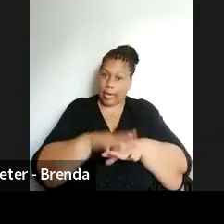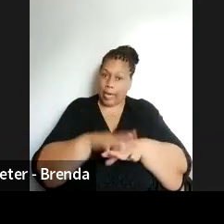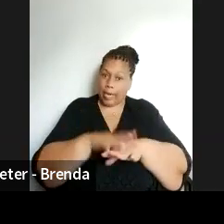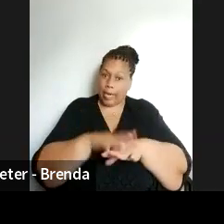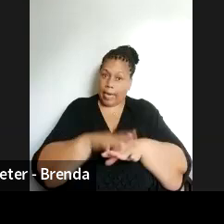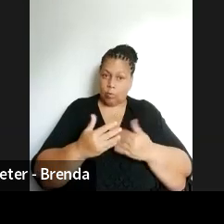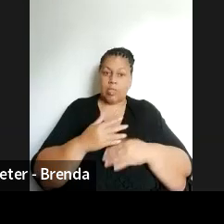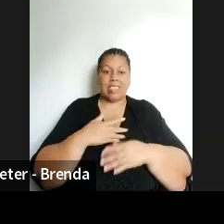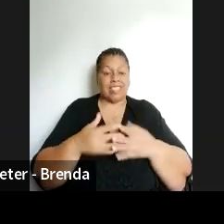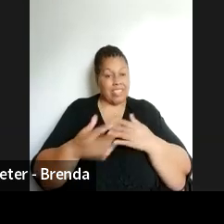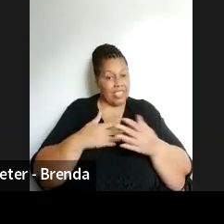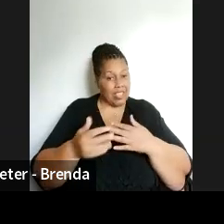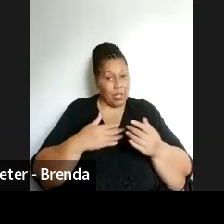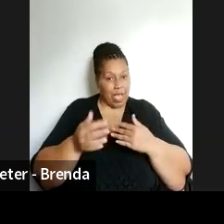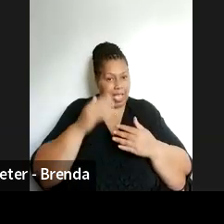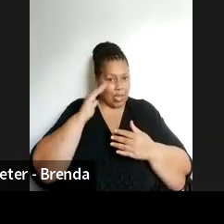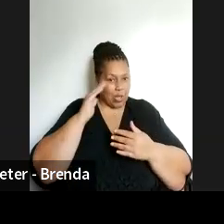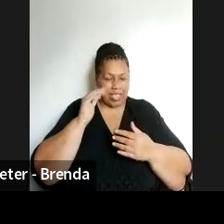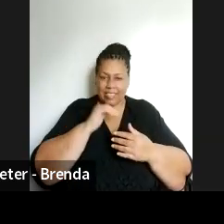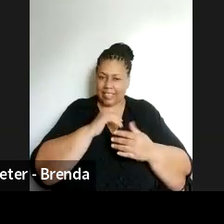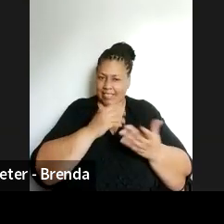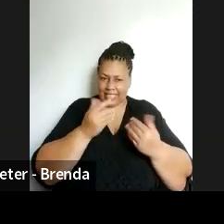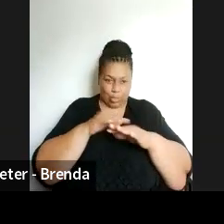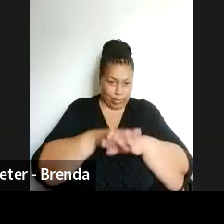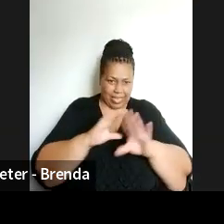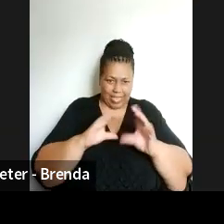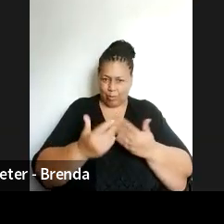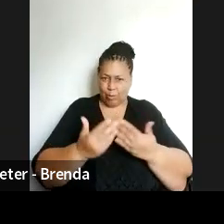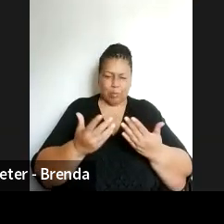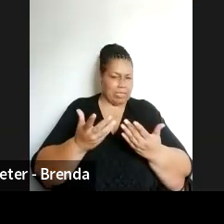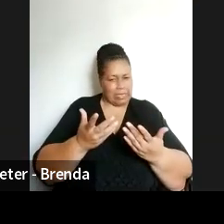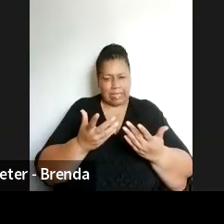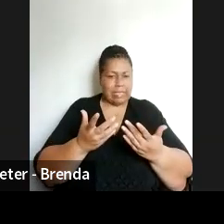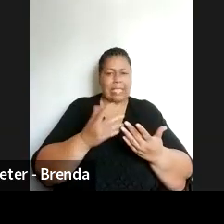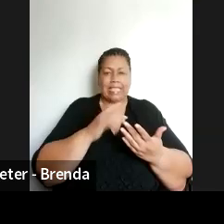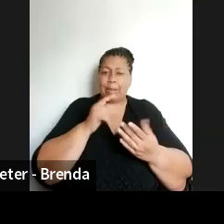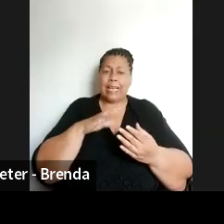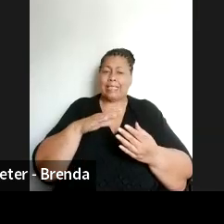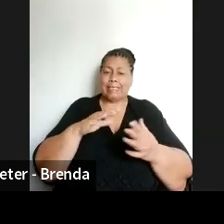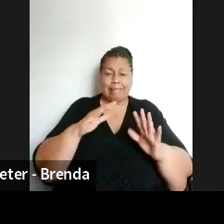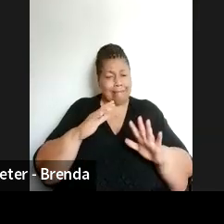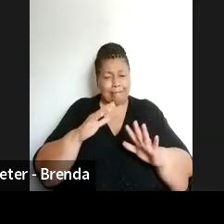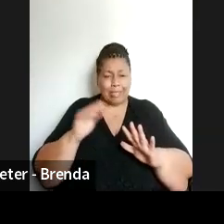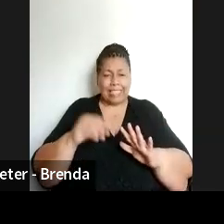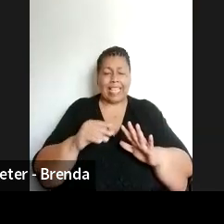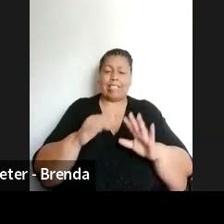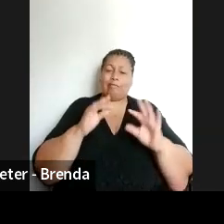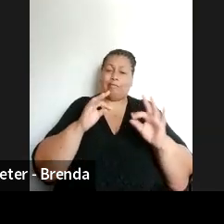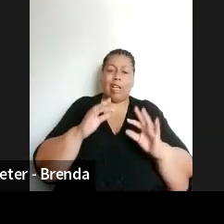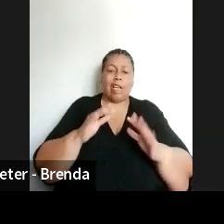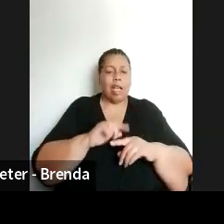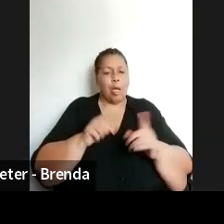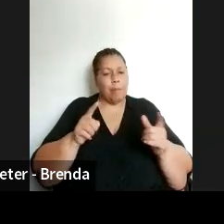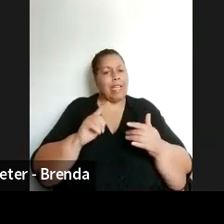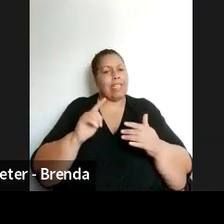even though I don't know if that counts as an integrated classroom, but I feel like it has similar vibes. Yeah, it sounds like, I mean, there's